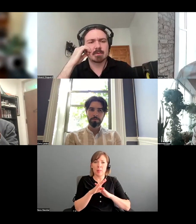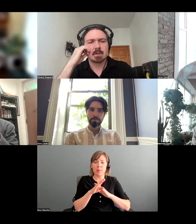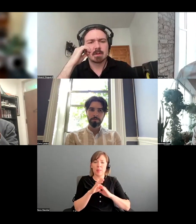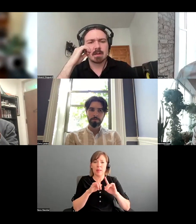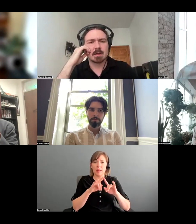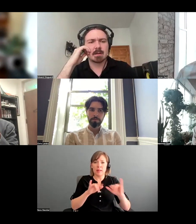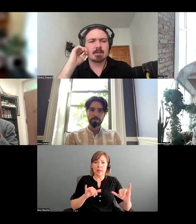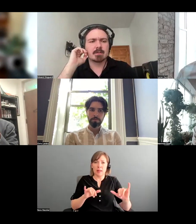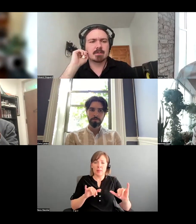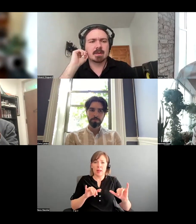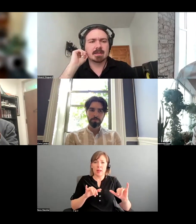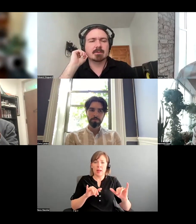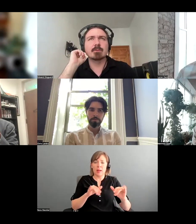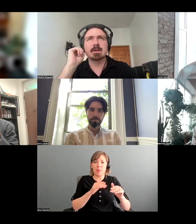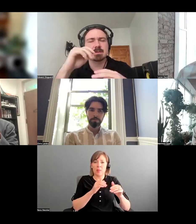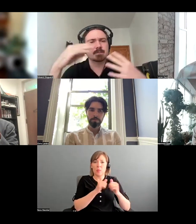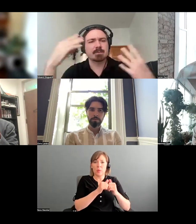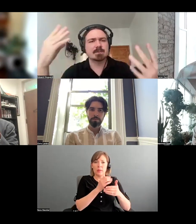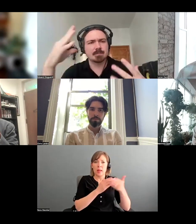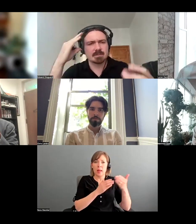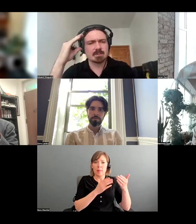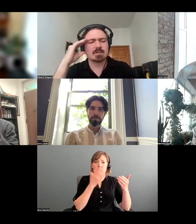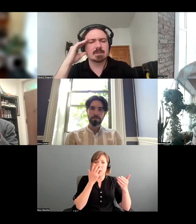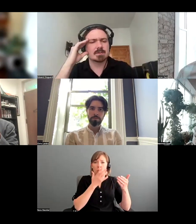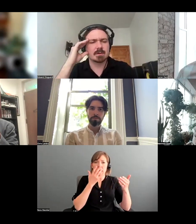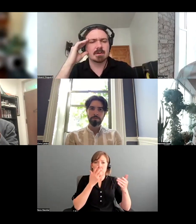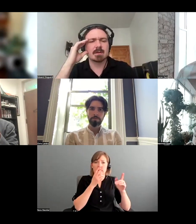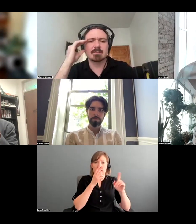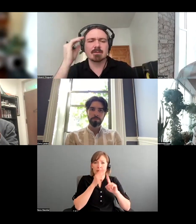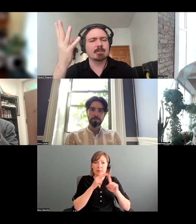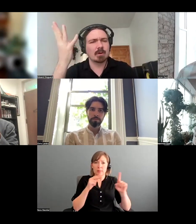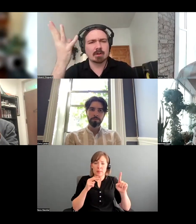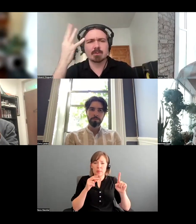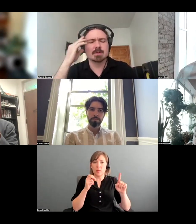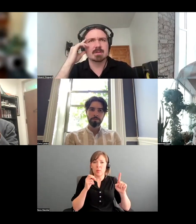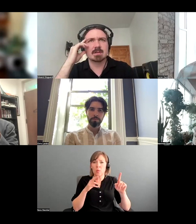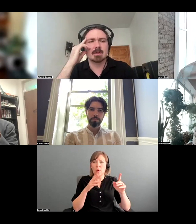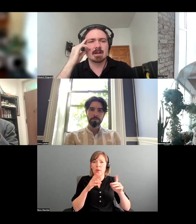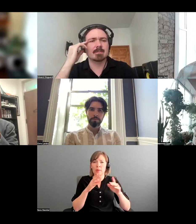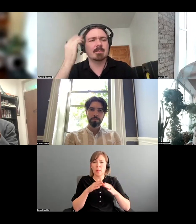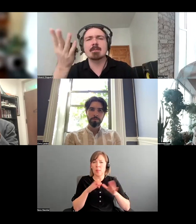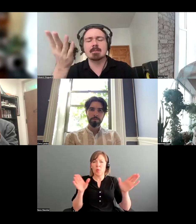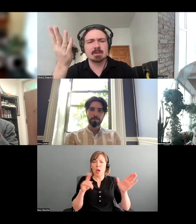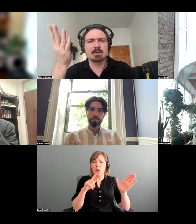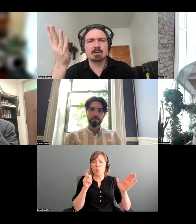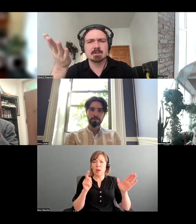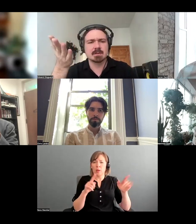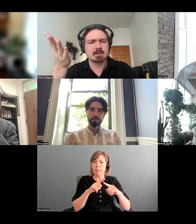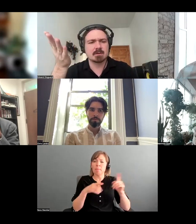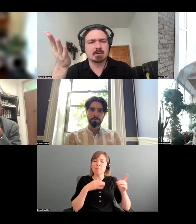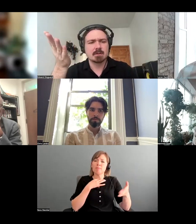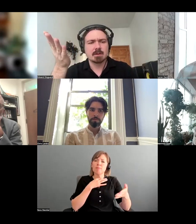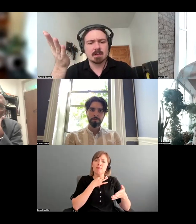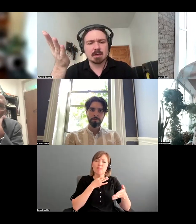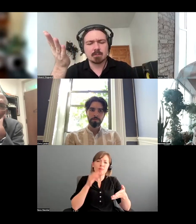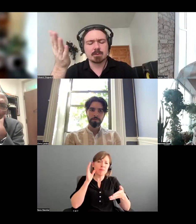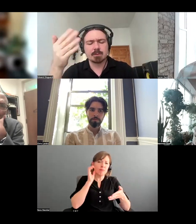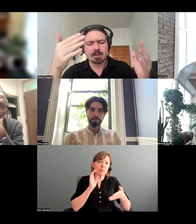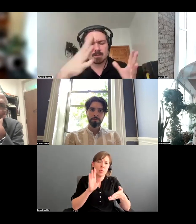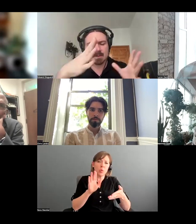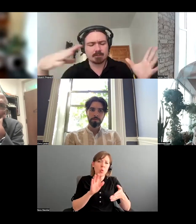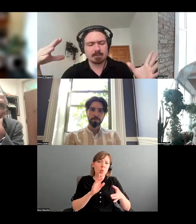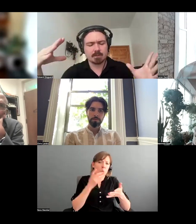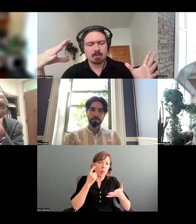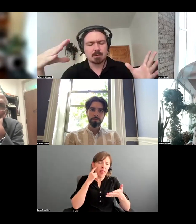of like the racist presuppositions? Or it's a very broad question, but I would be curious to hear what you